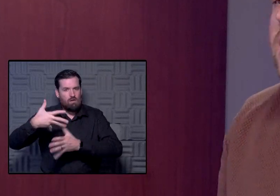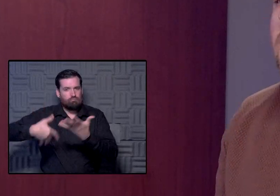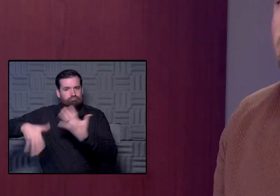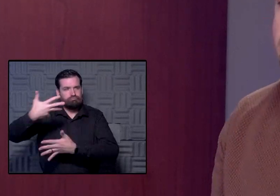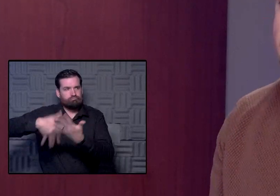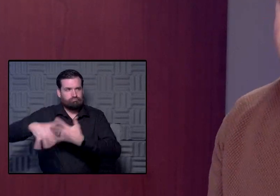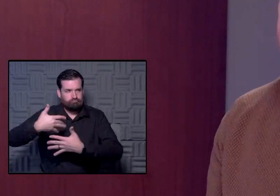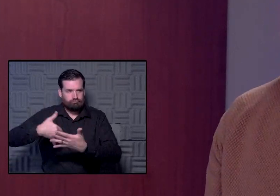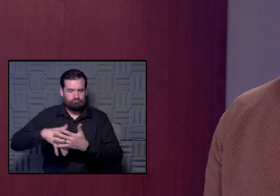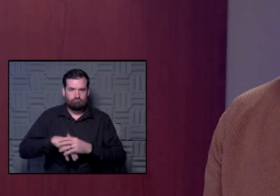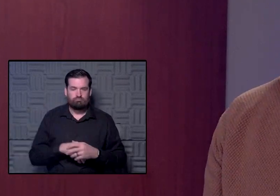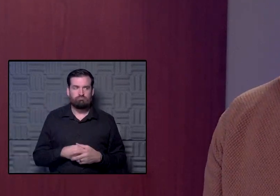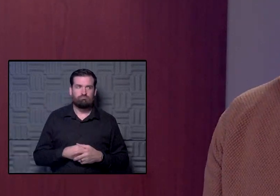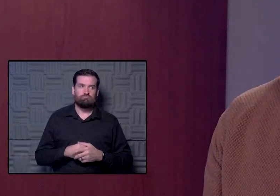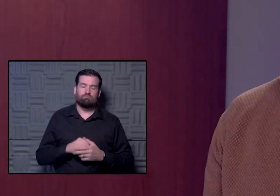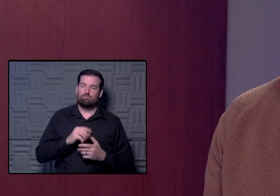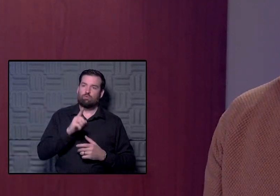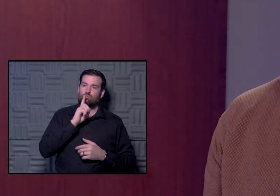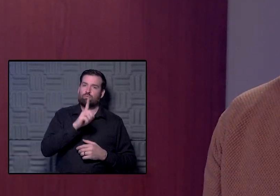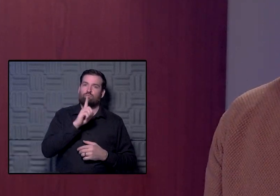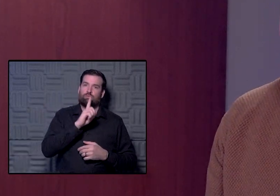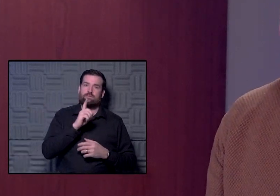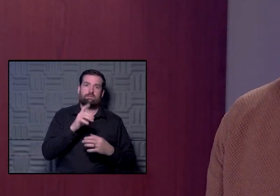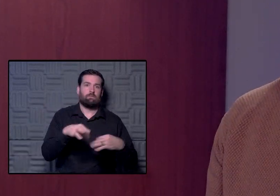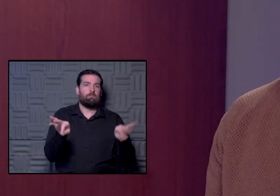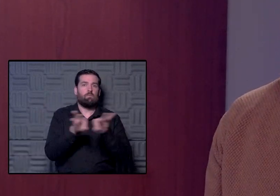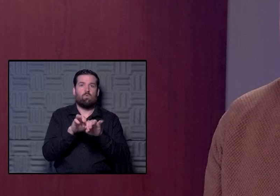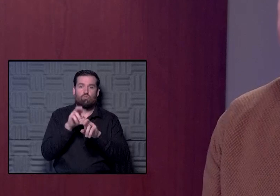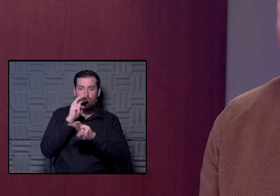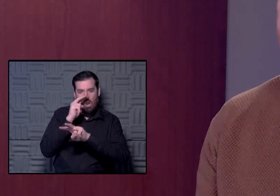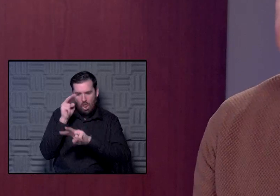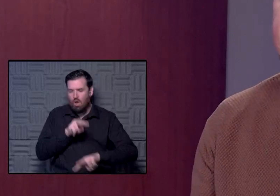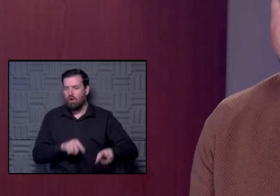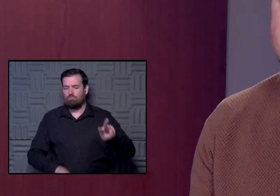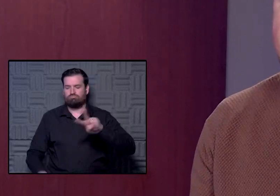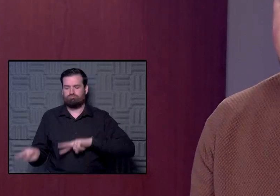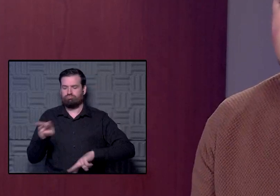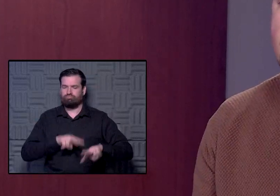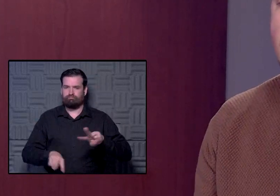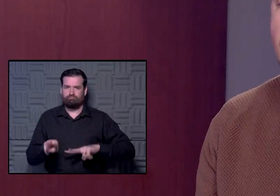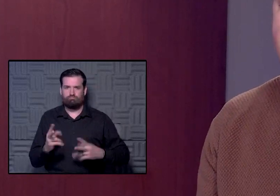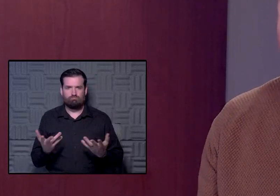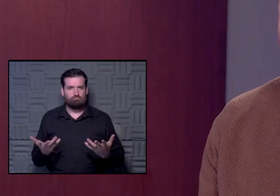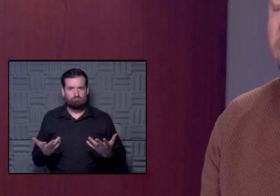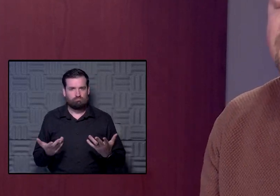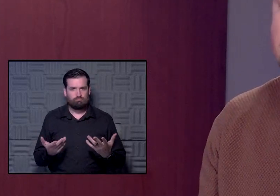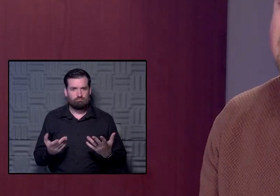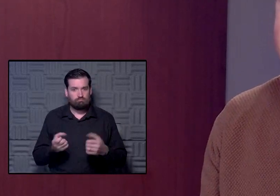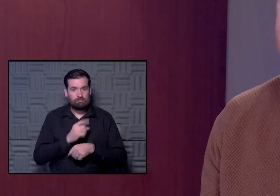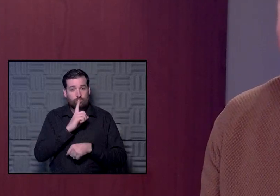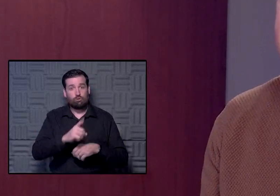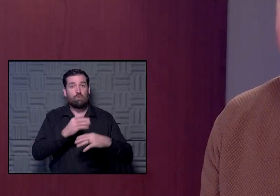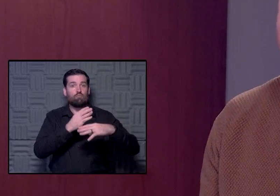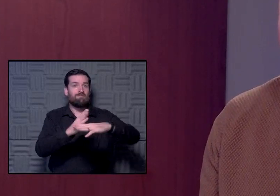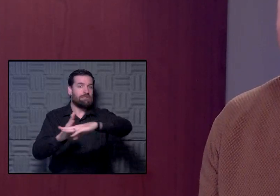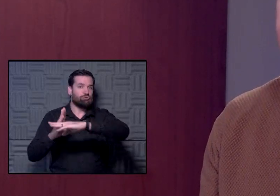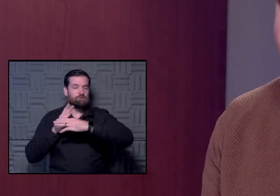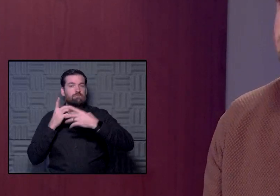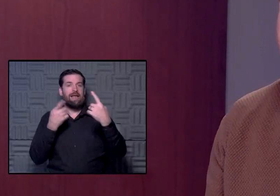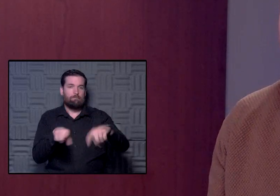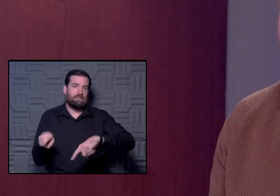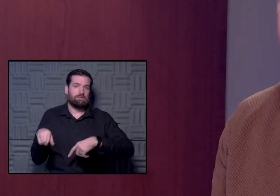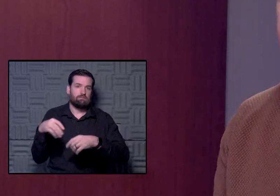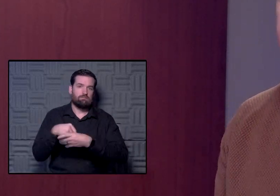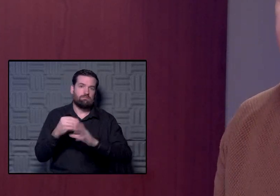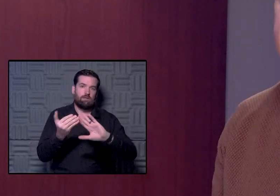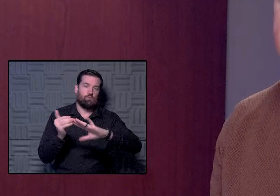So it's really important for us to look at that and make sure that the prevention is happening in the community now, and